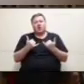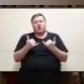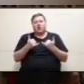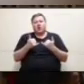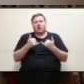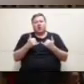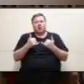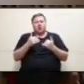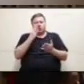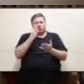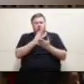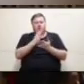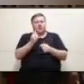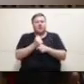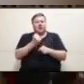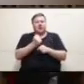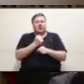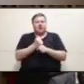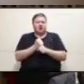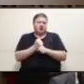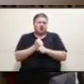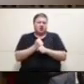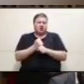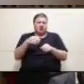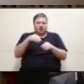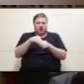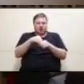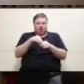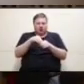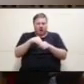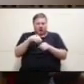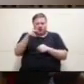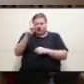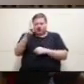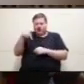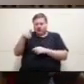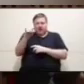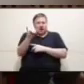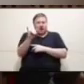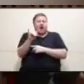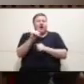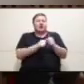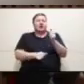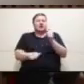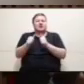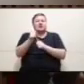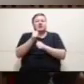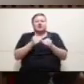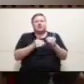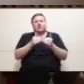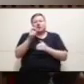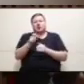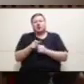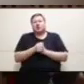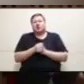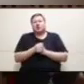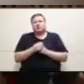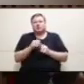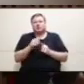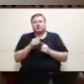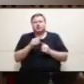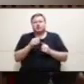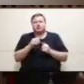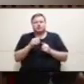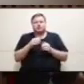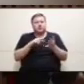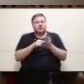sure that we include as part of the KPIs of senior managers issues of their post-audit action plans